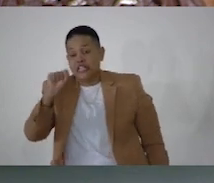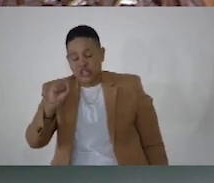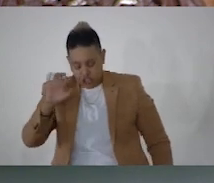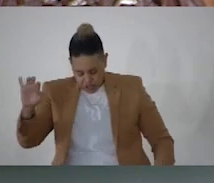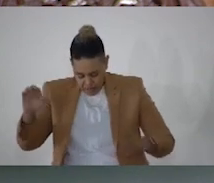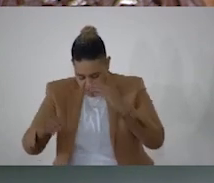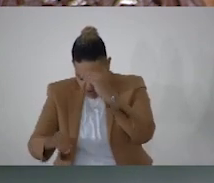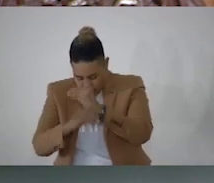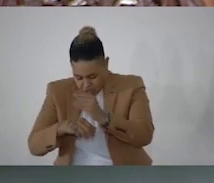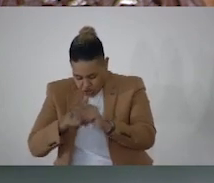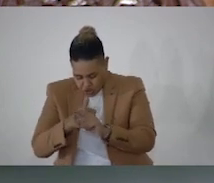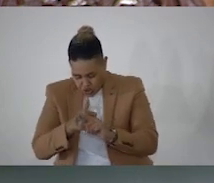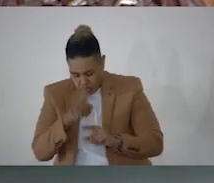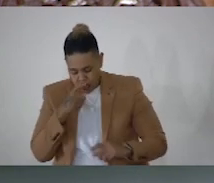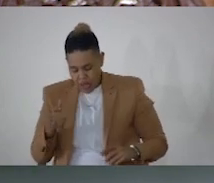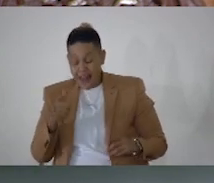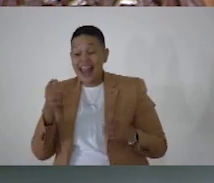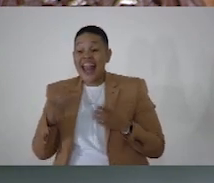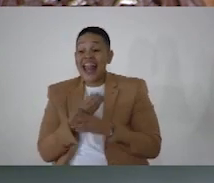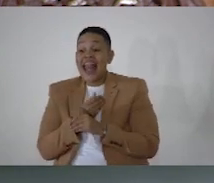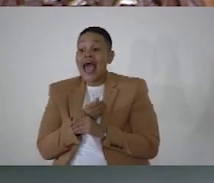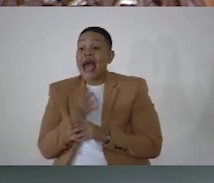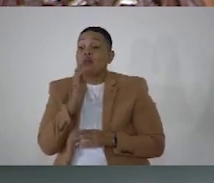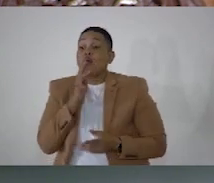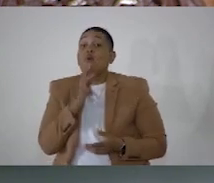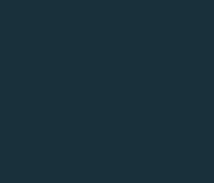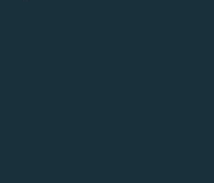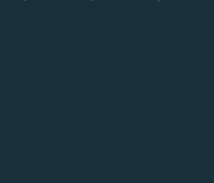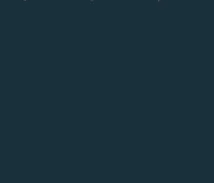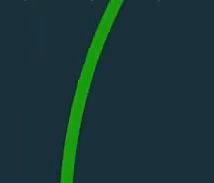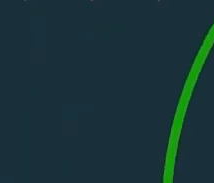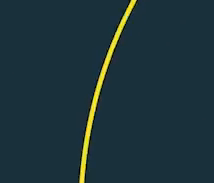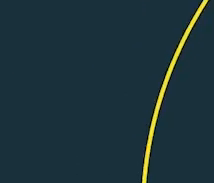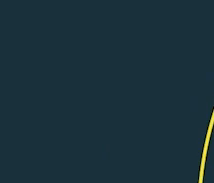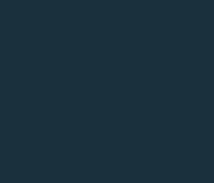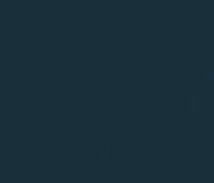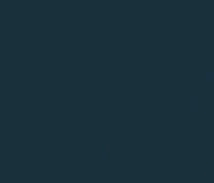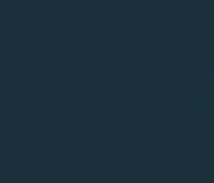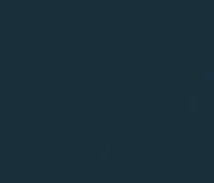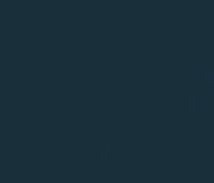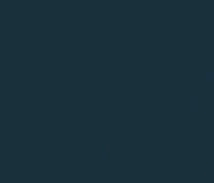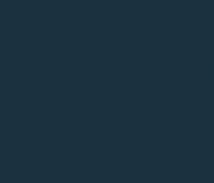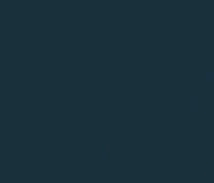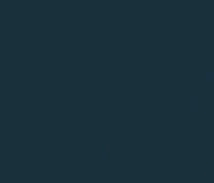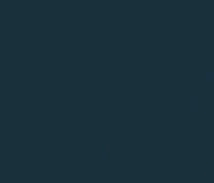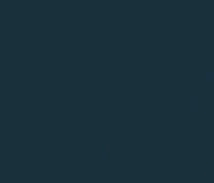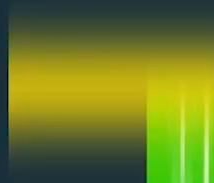hectares of additional irrigated lands for production.